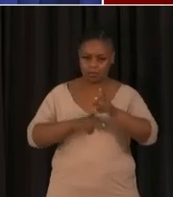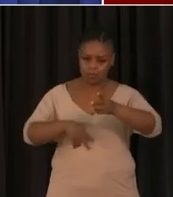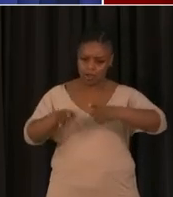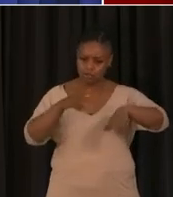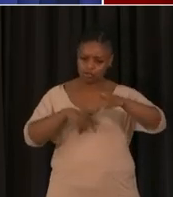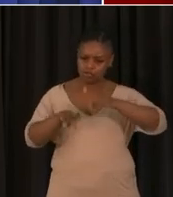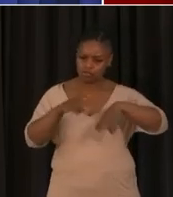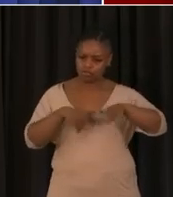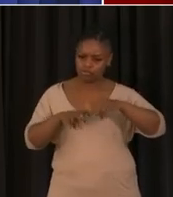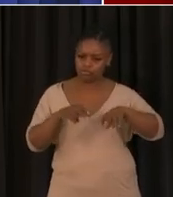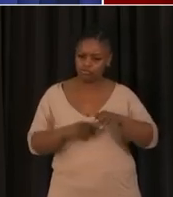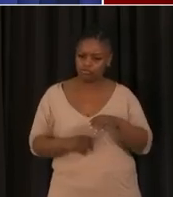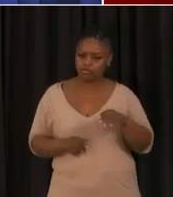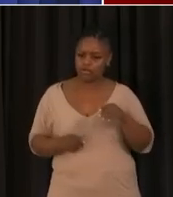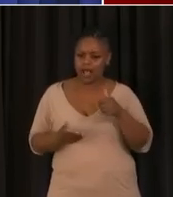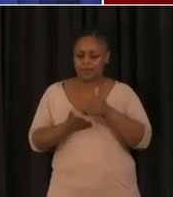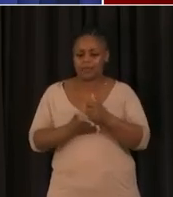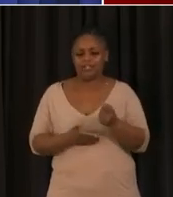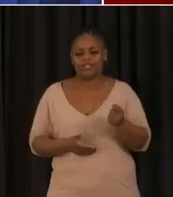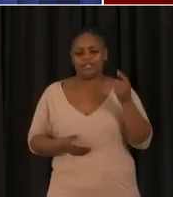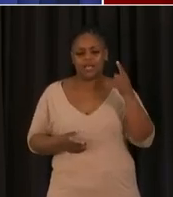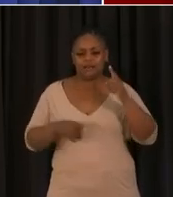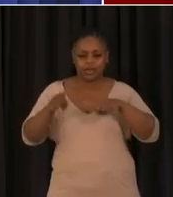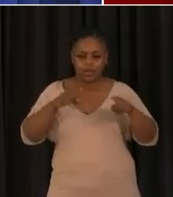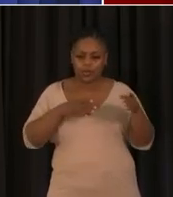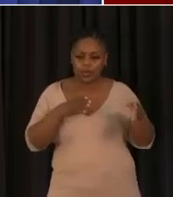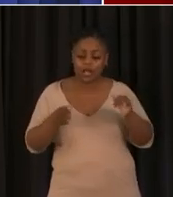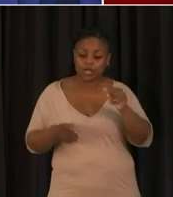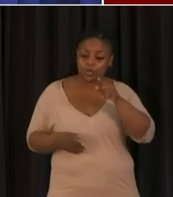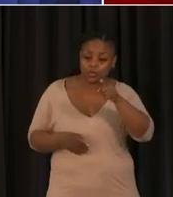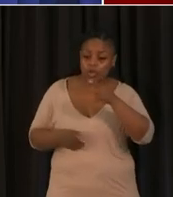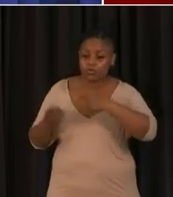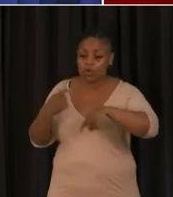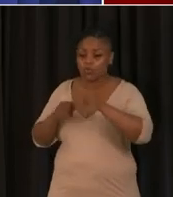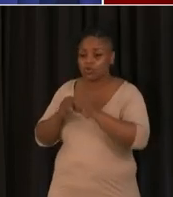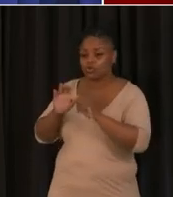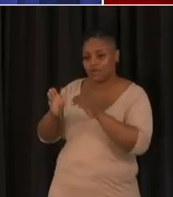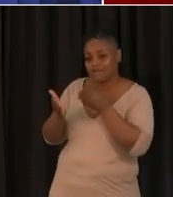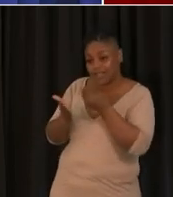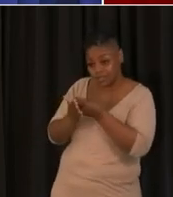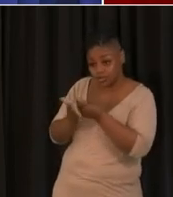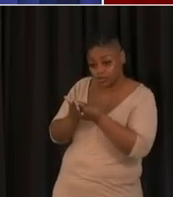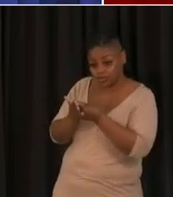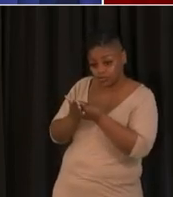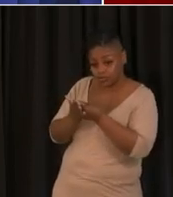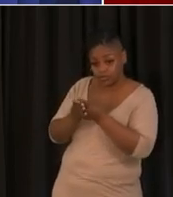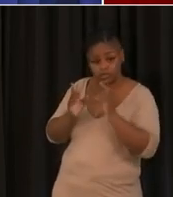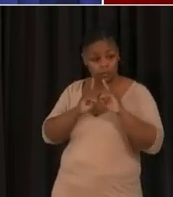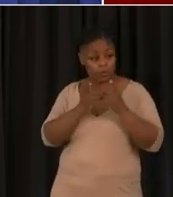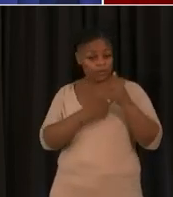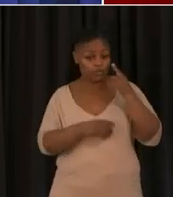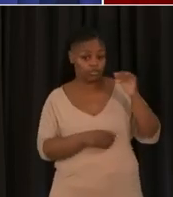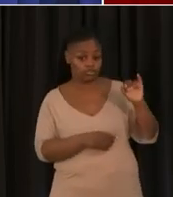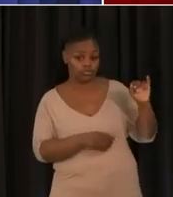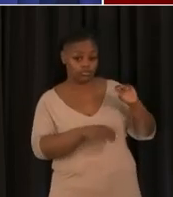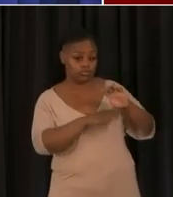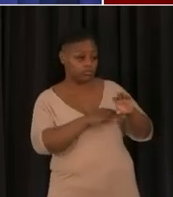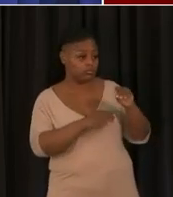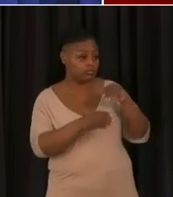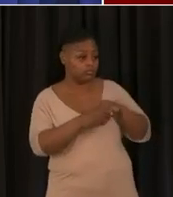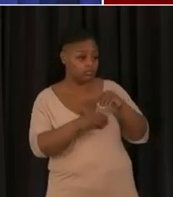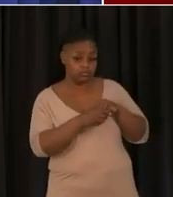Absolutely. And so we do want to encourage residents to utilize this free program and to get the assistance and support that they